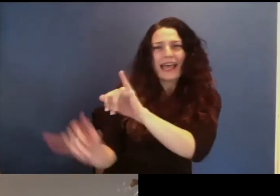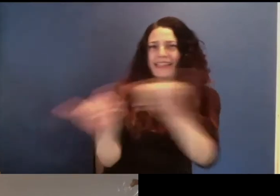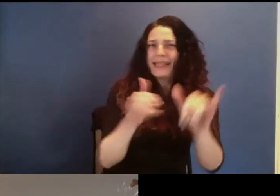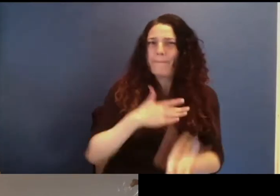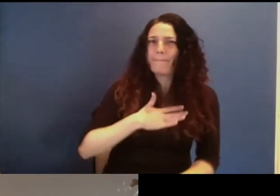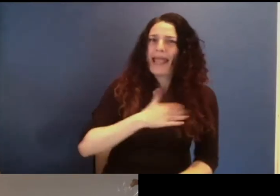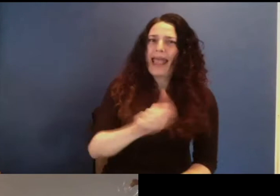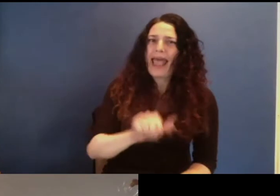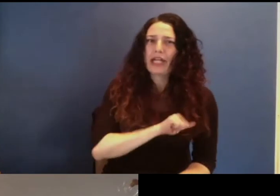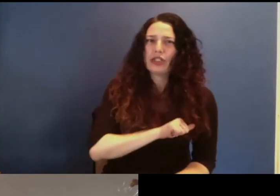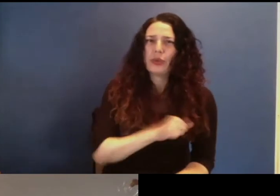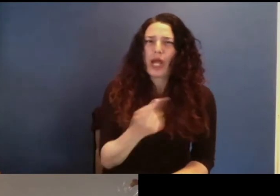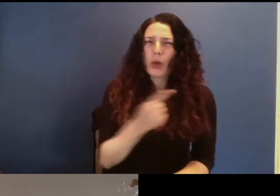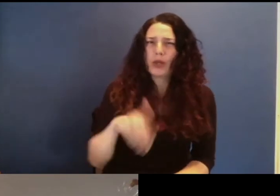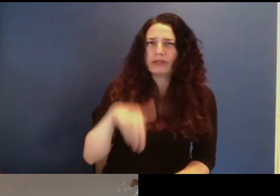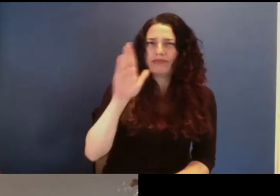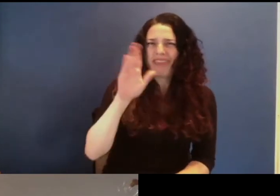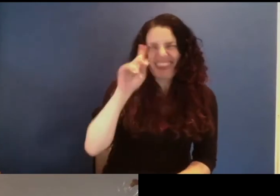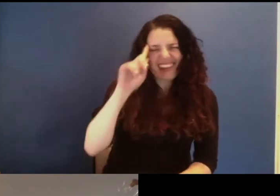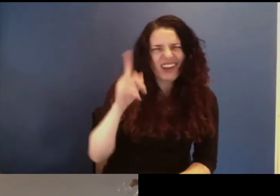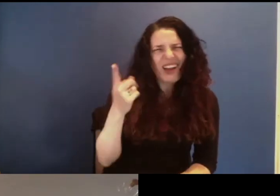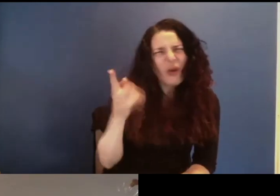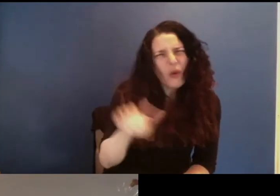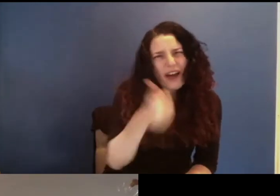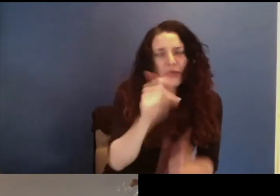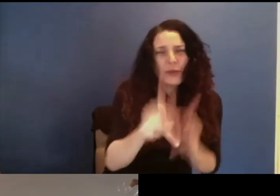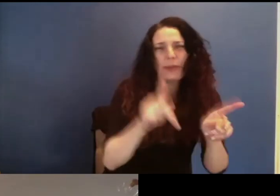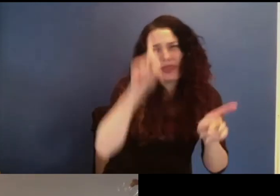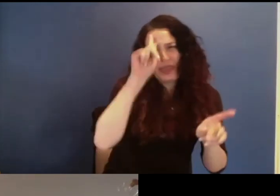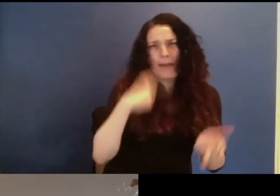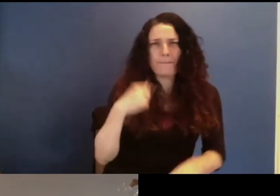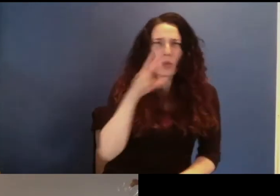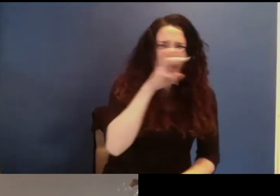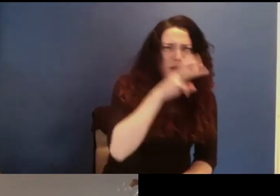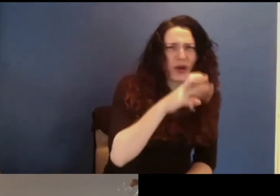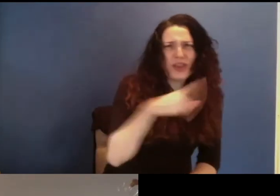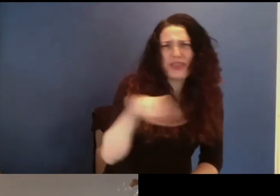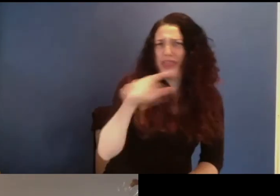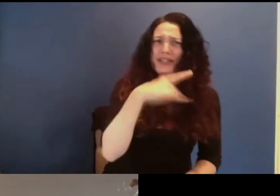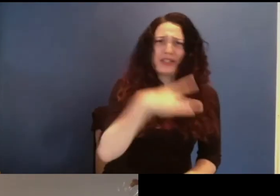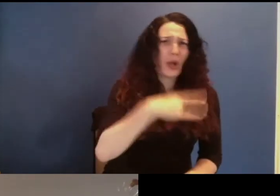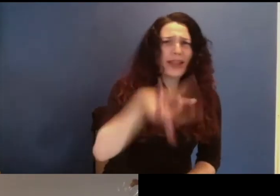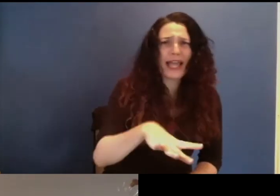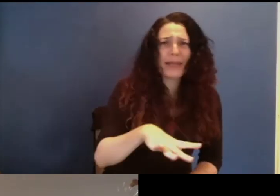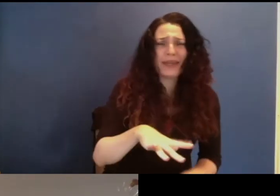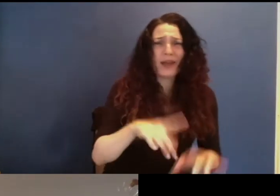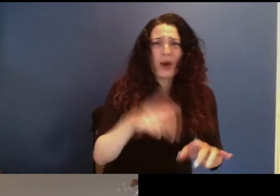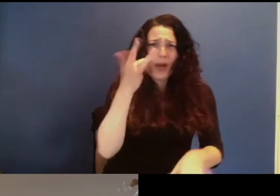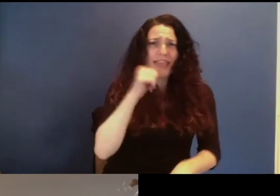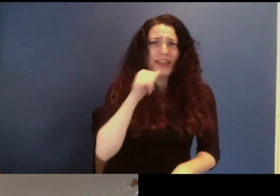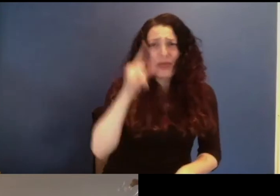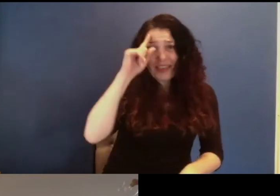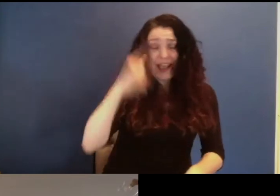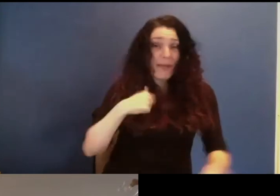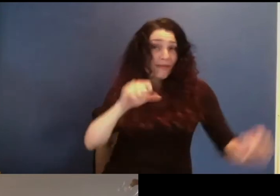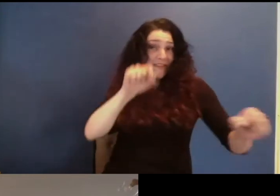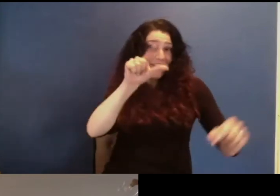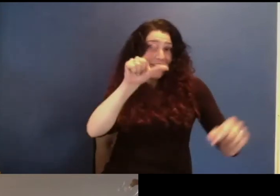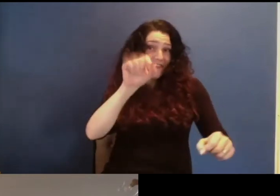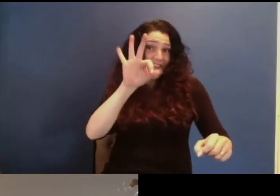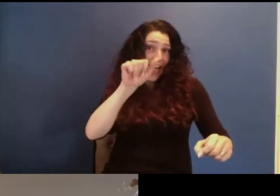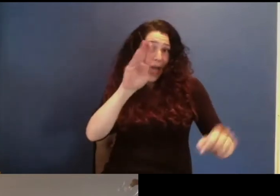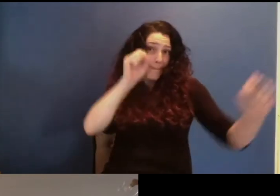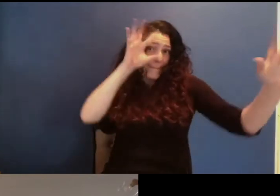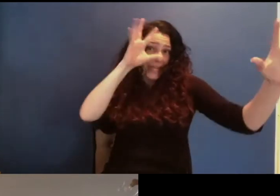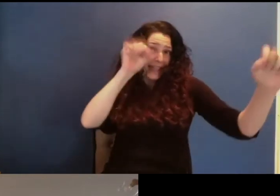like me? Or why don't people think I'm just amazing and fabulous? And it's like, you don't comprehend why. And it's like, oh, it's because of my disability. But